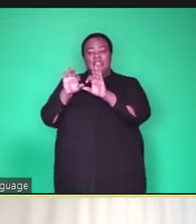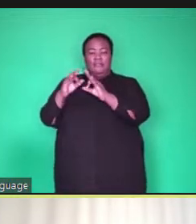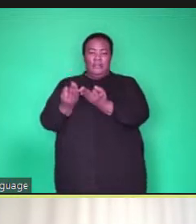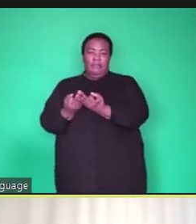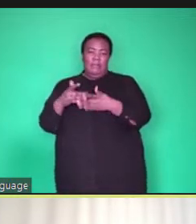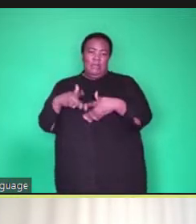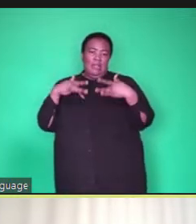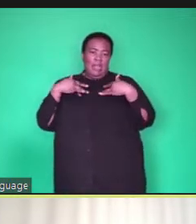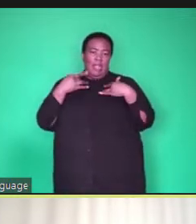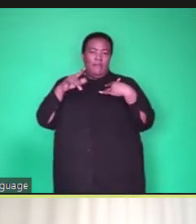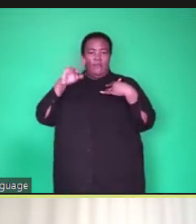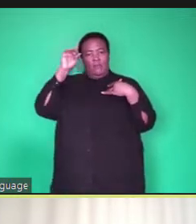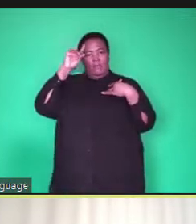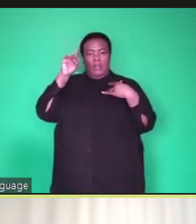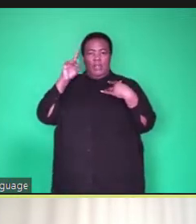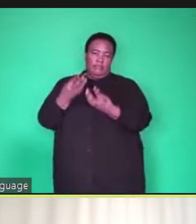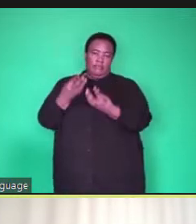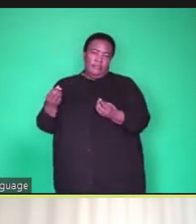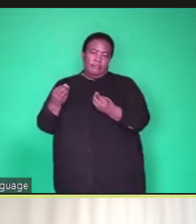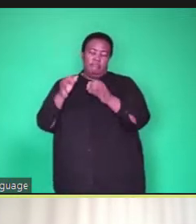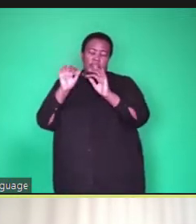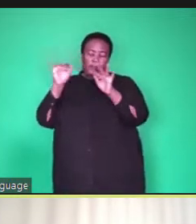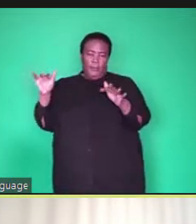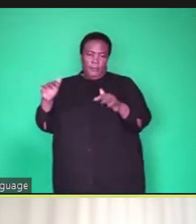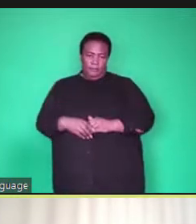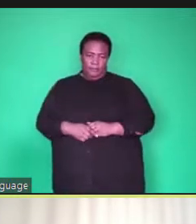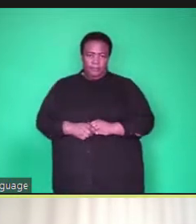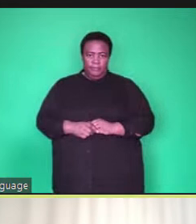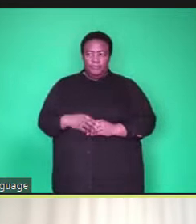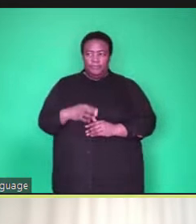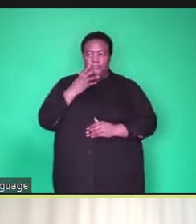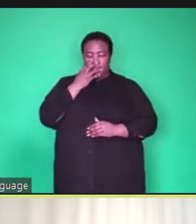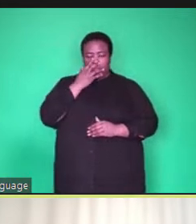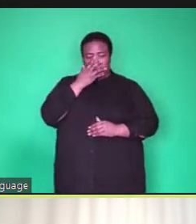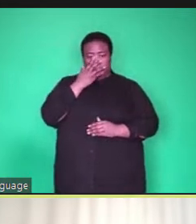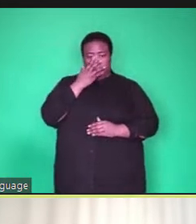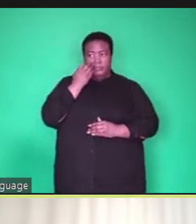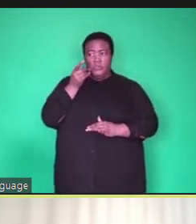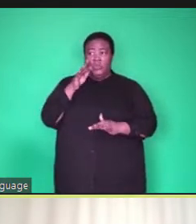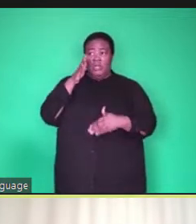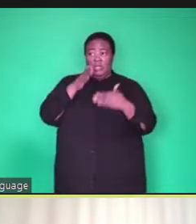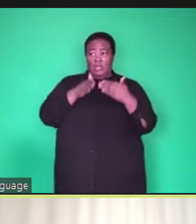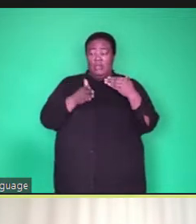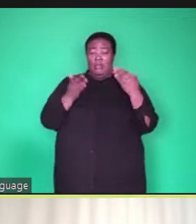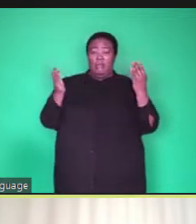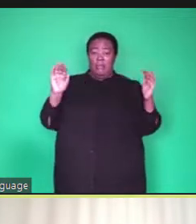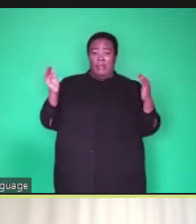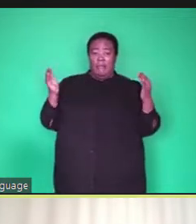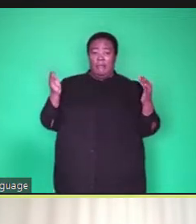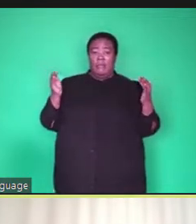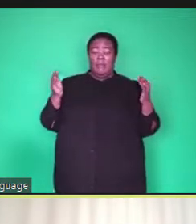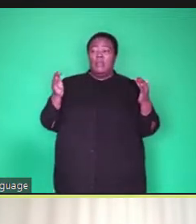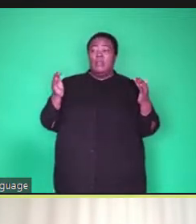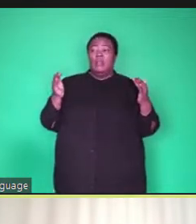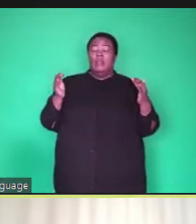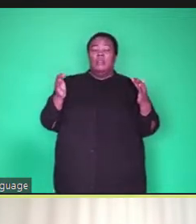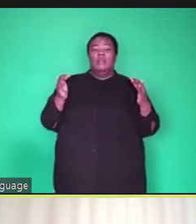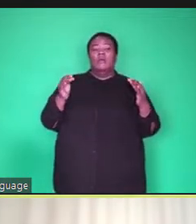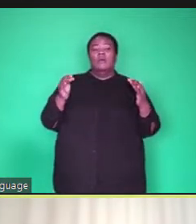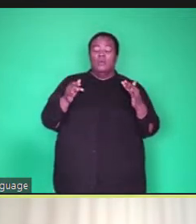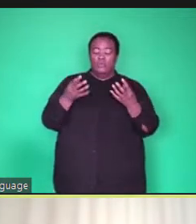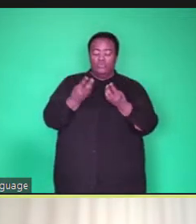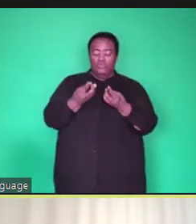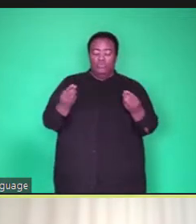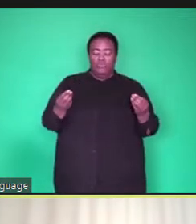of Africans. So ending up with a balanced sample, and it had to be restricted to children who were under 15